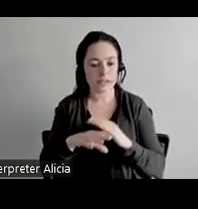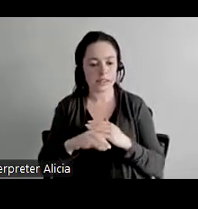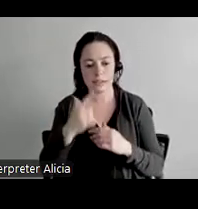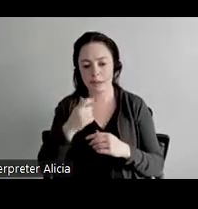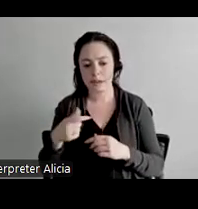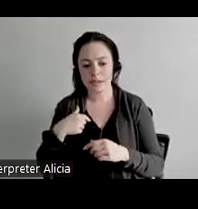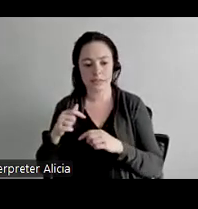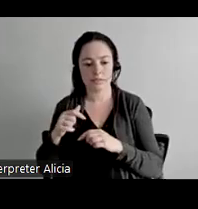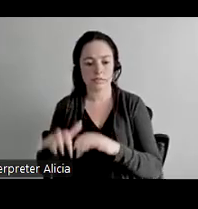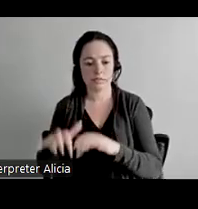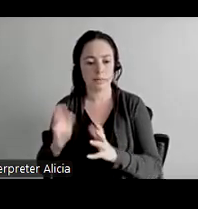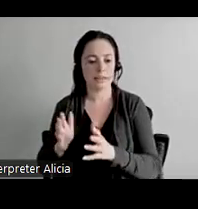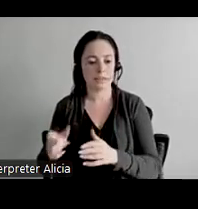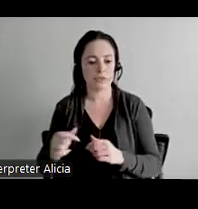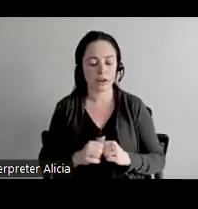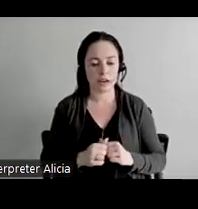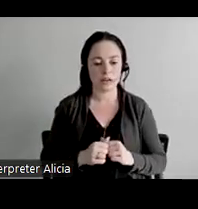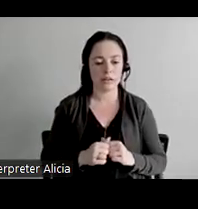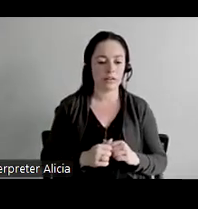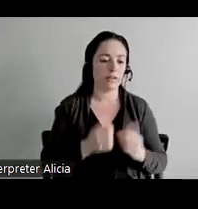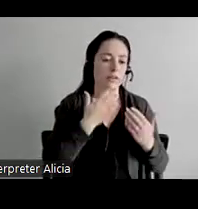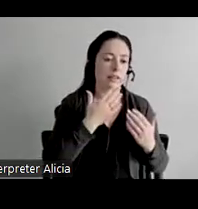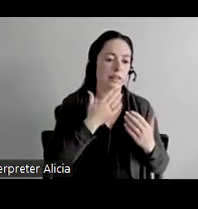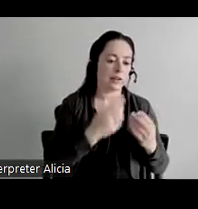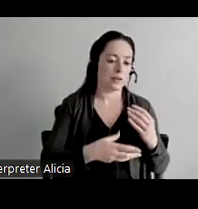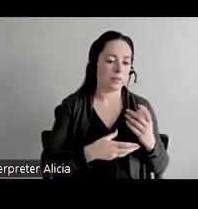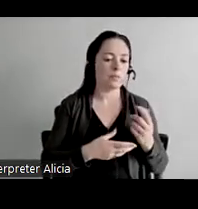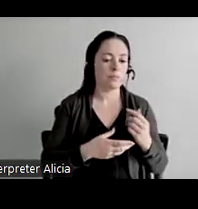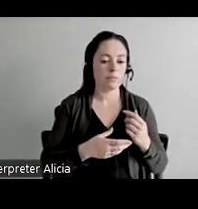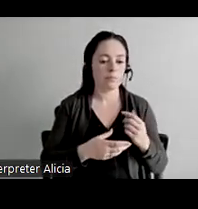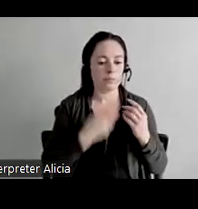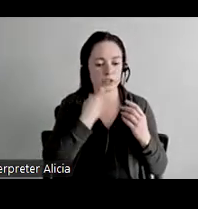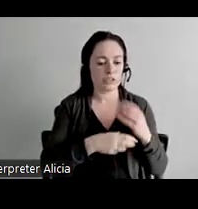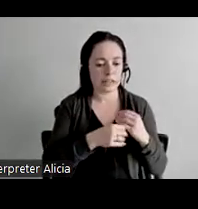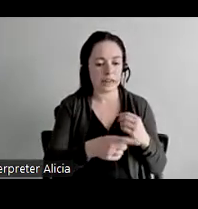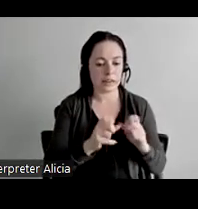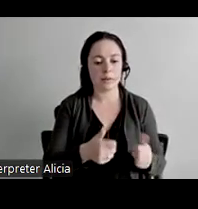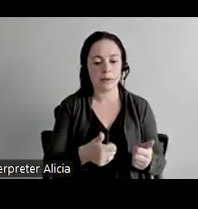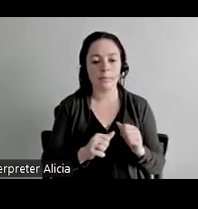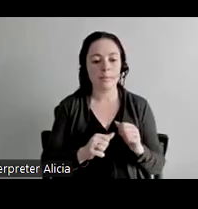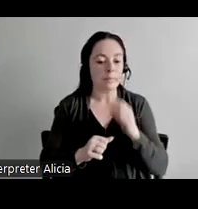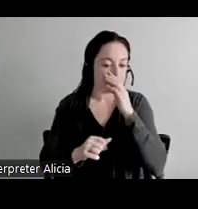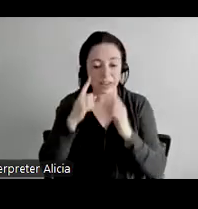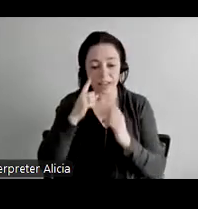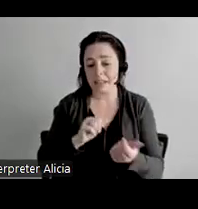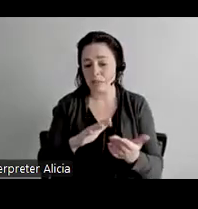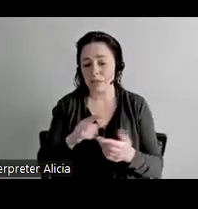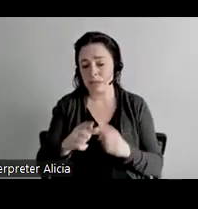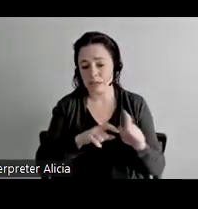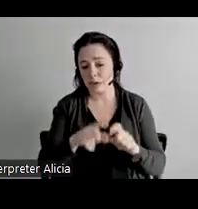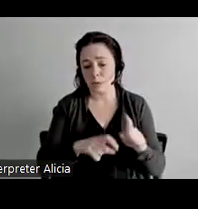it. Thank you. I think that's what addresses your question, Amanda. Yeah?